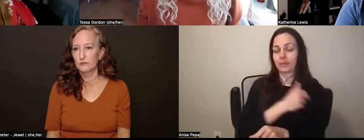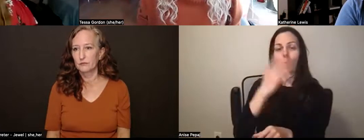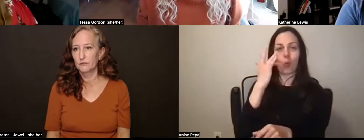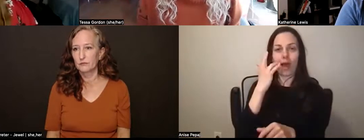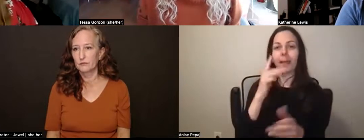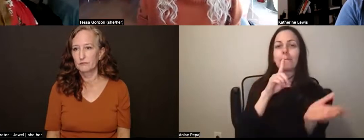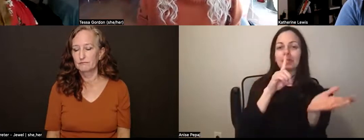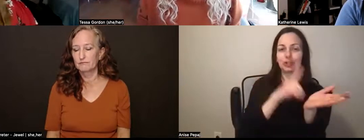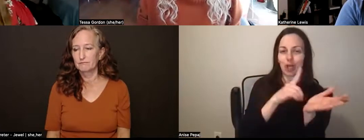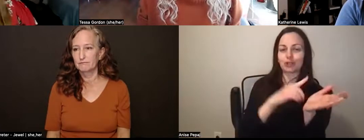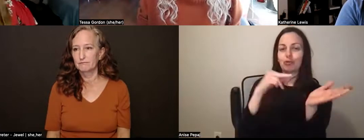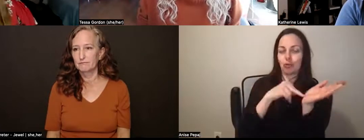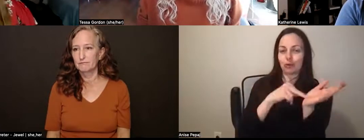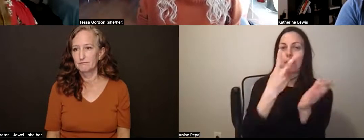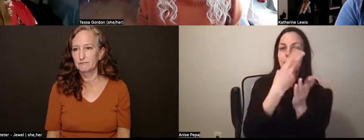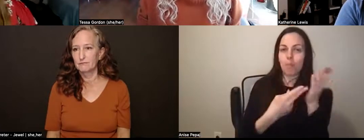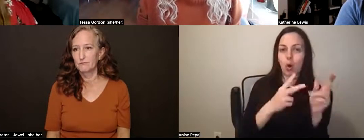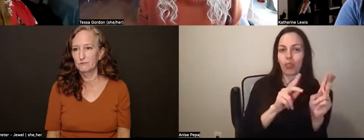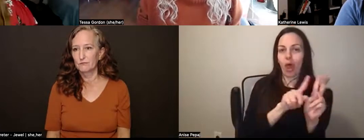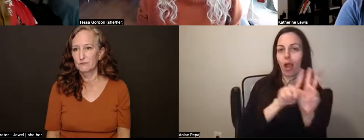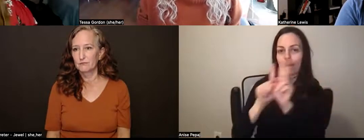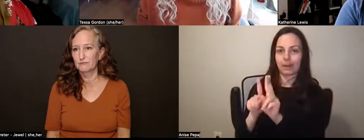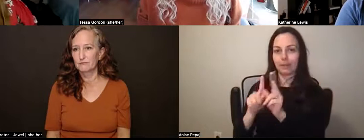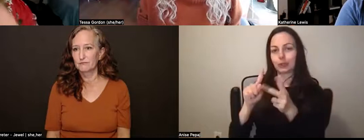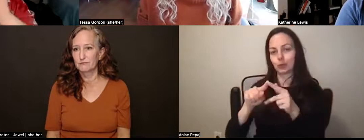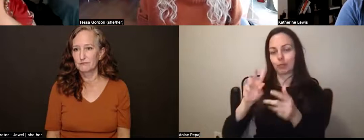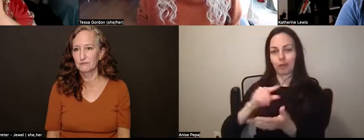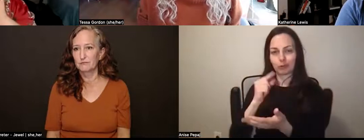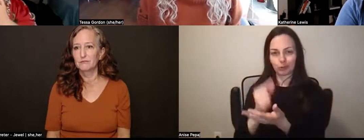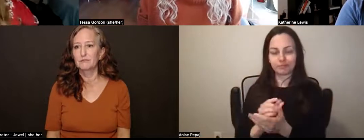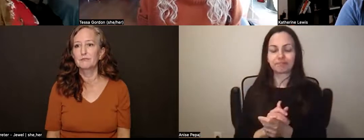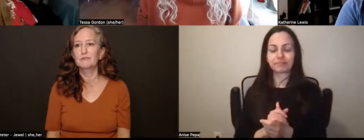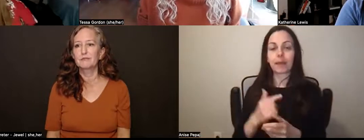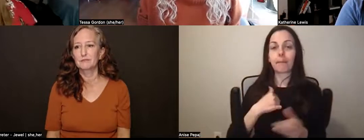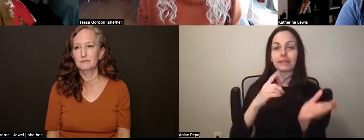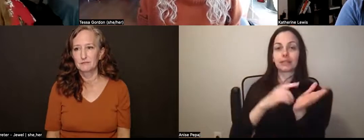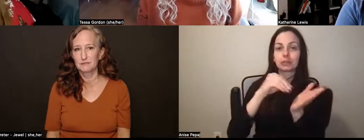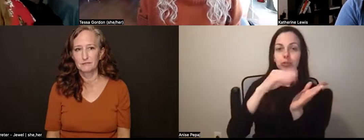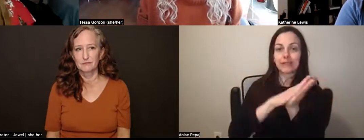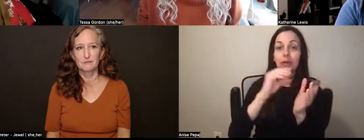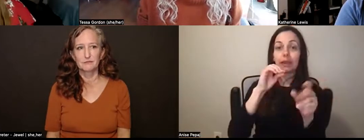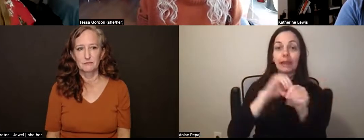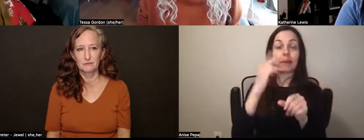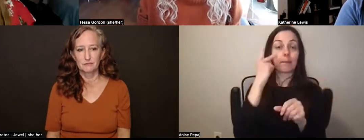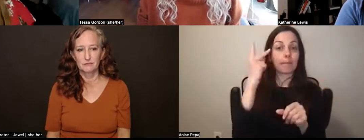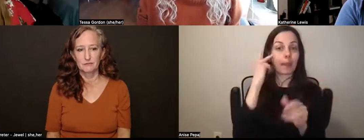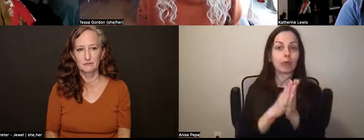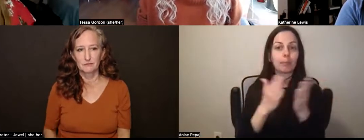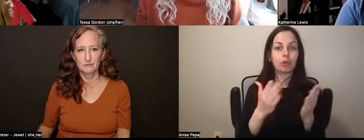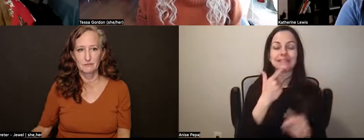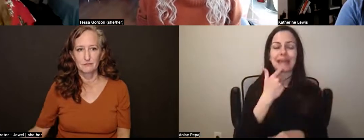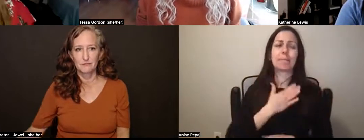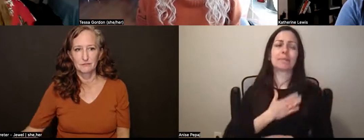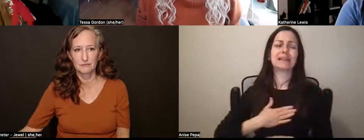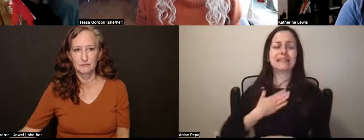me to my high school graduation. My doctor wrote in my memory book, please, anything but a lawyer. I think